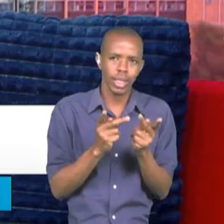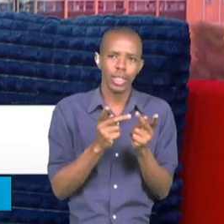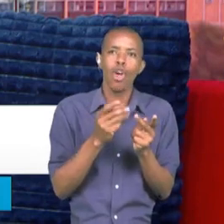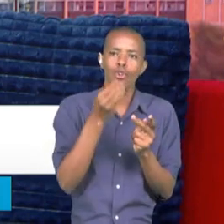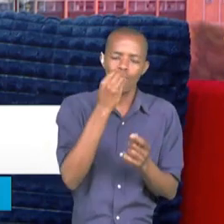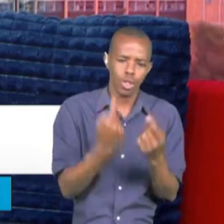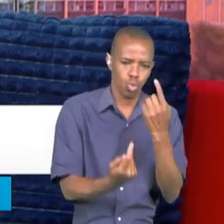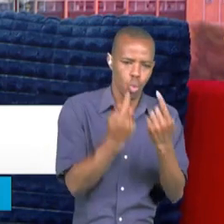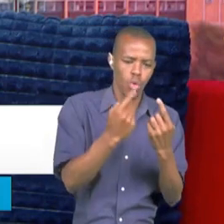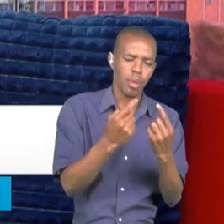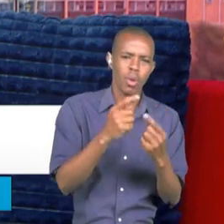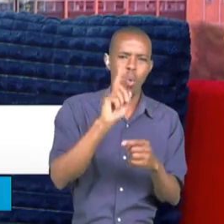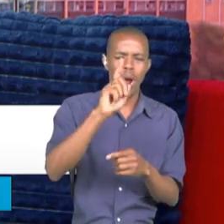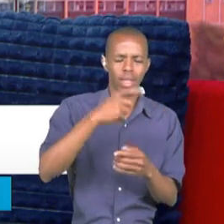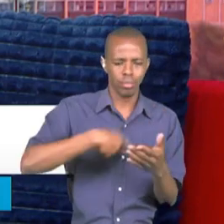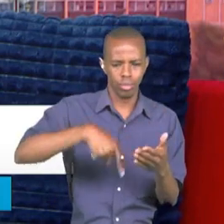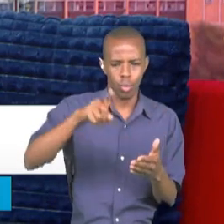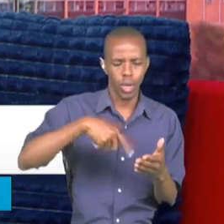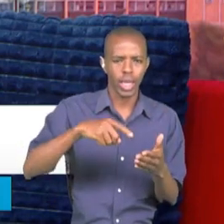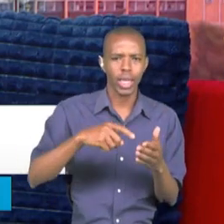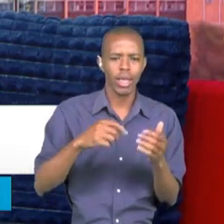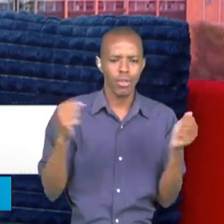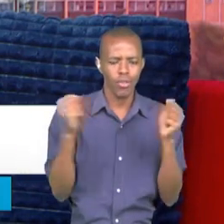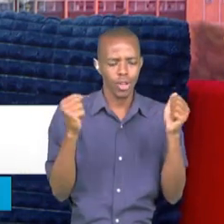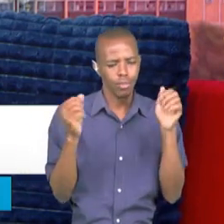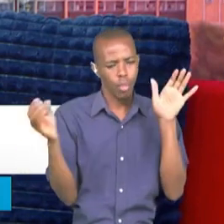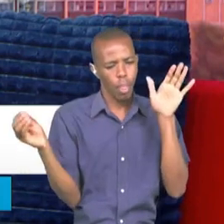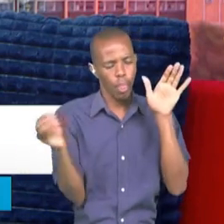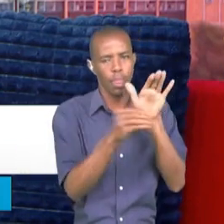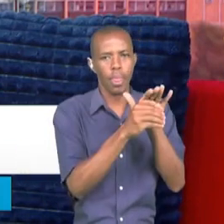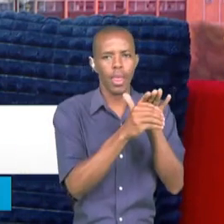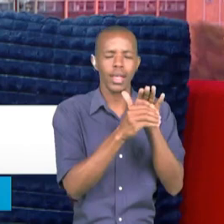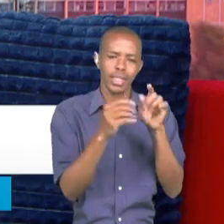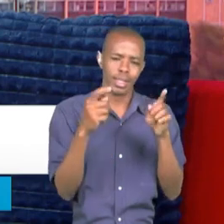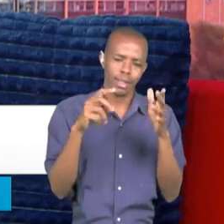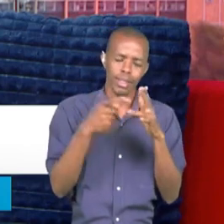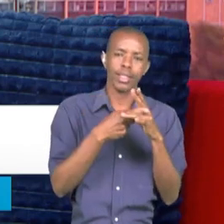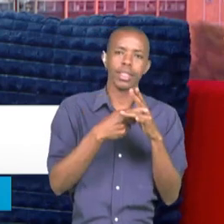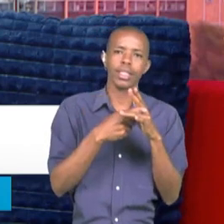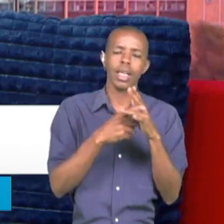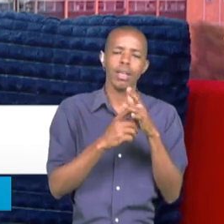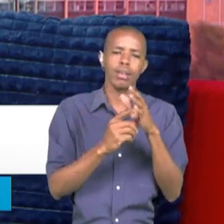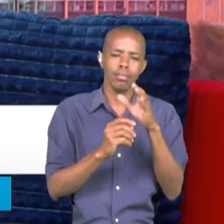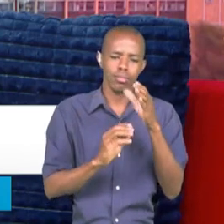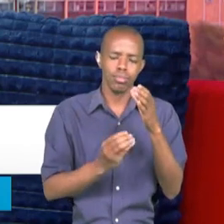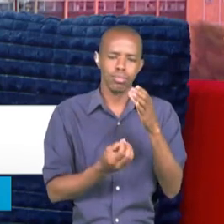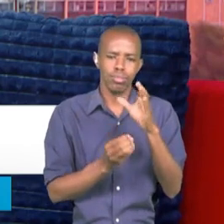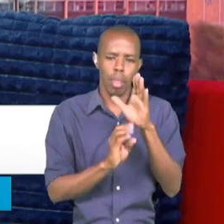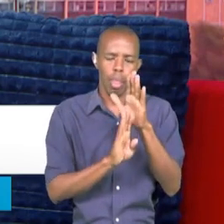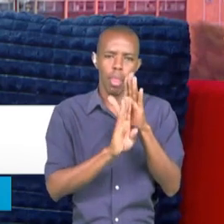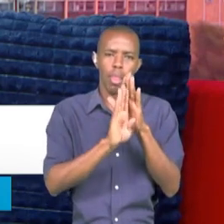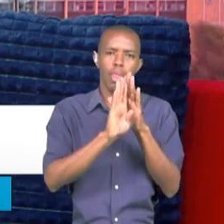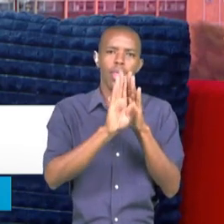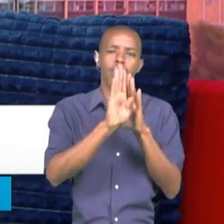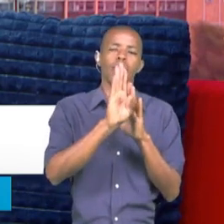for like a week and put it in the fridge. Okay. Wow. Yeah. Okay. So it all started like that. Uh-huh. It grew. And then it reached